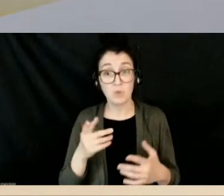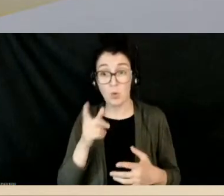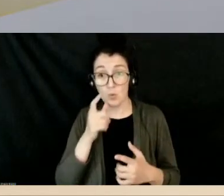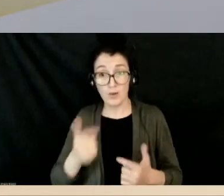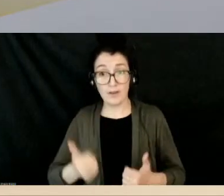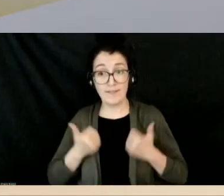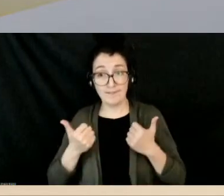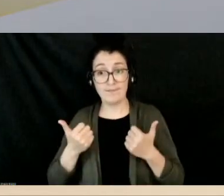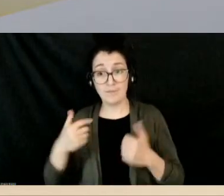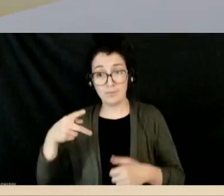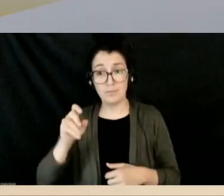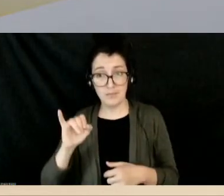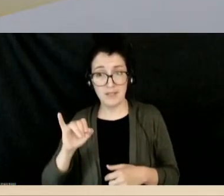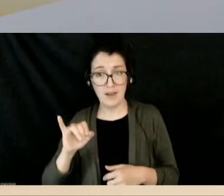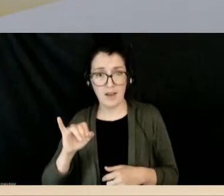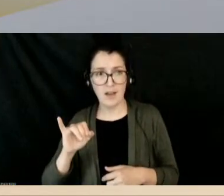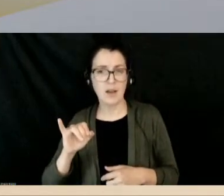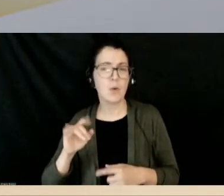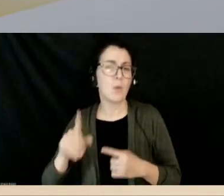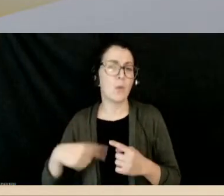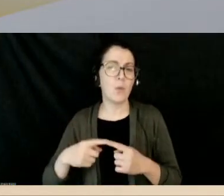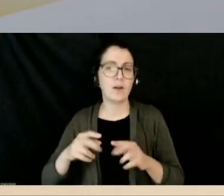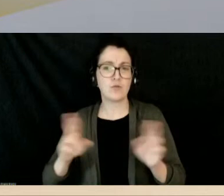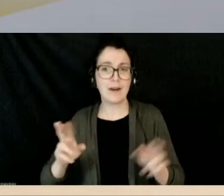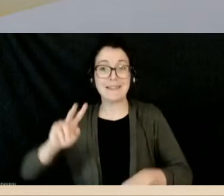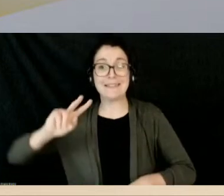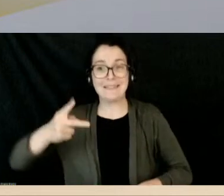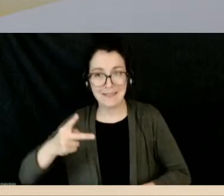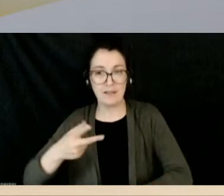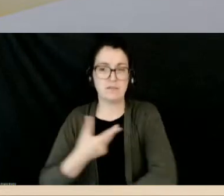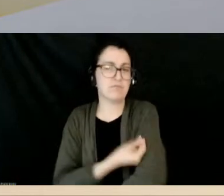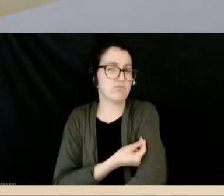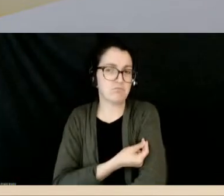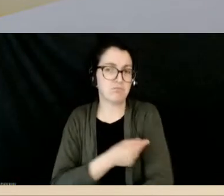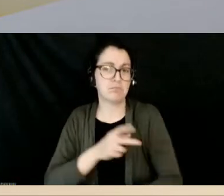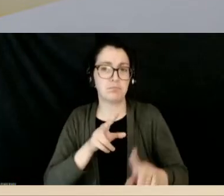I believe we're still on first shots for the majority of people. And will you be giving